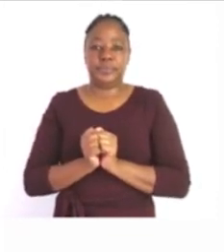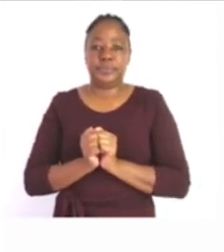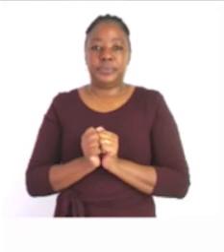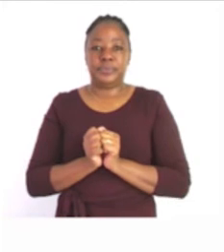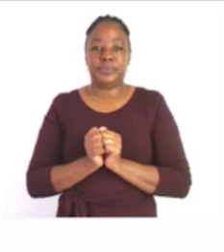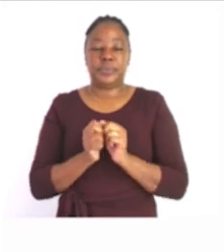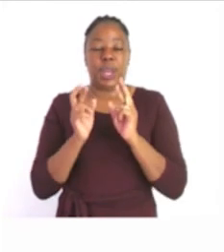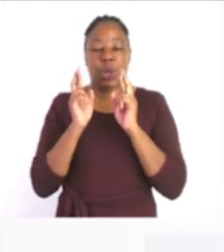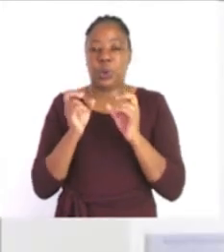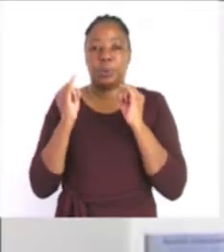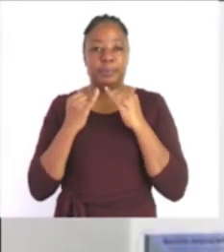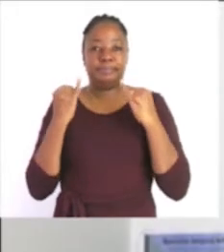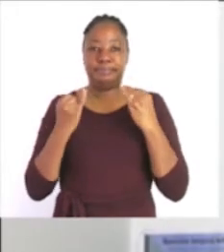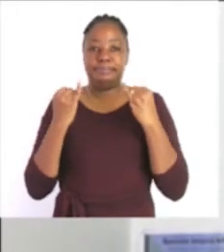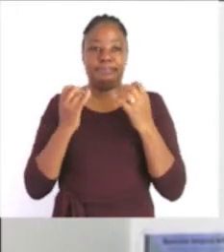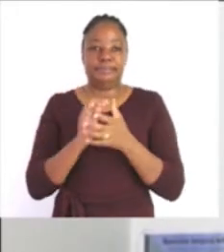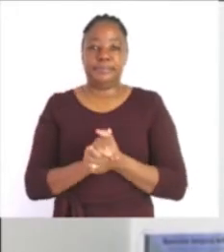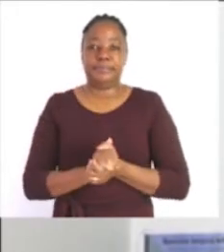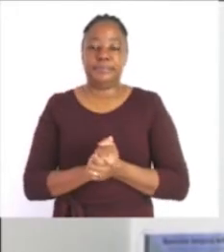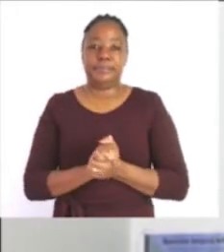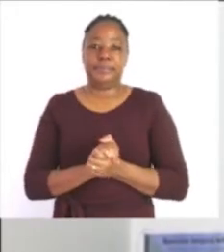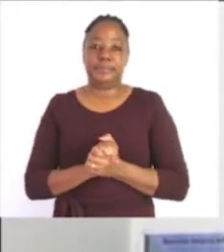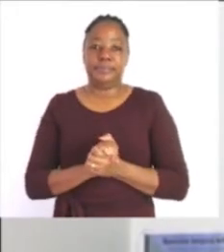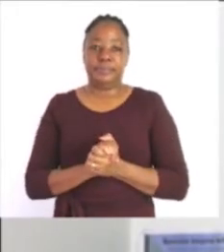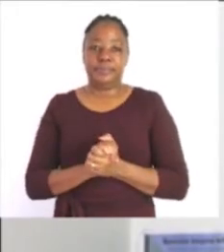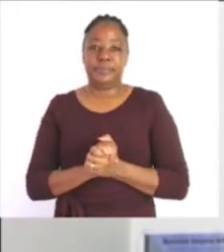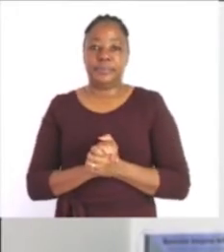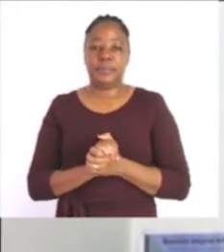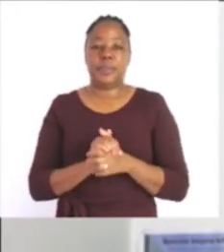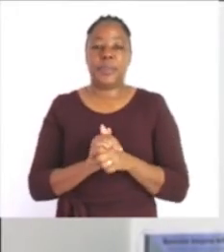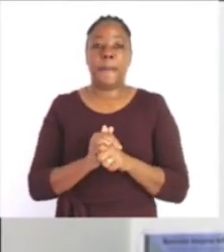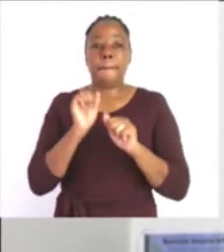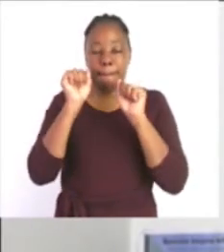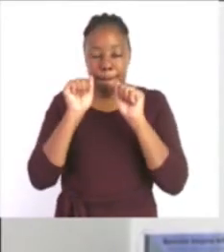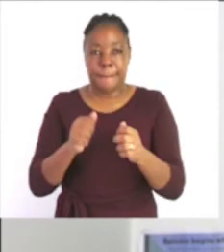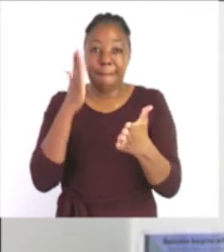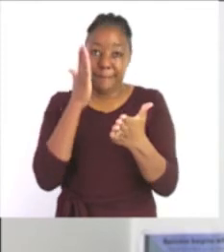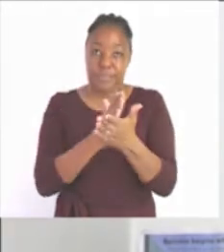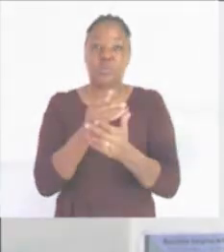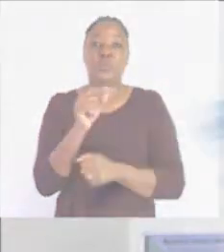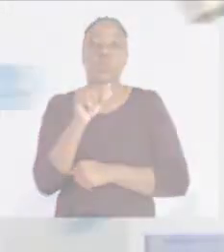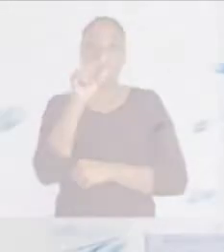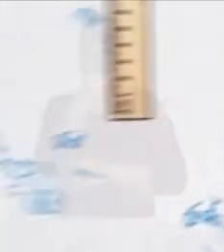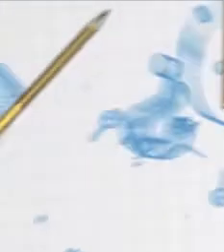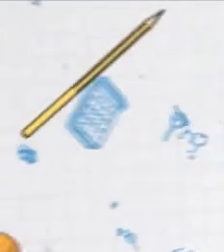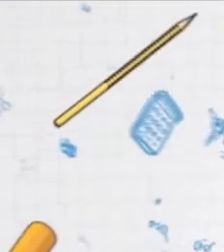you're going to have fun with this. And remember, they need to be real words. Good luck.